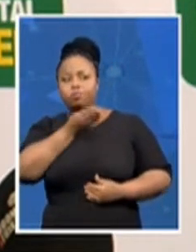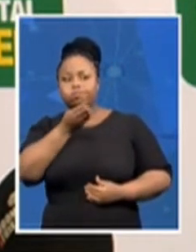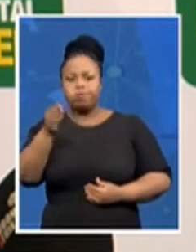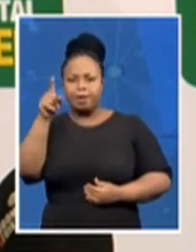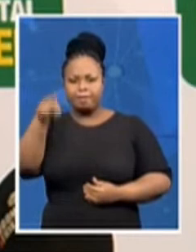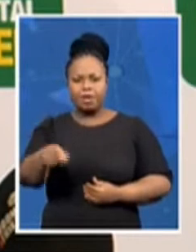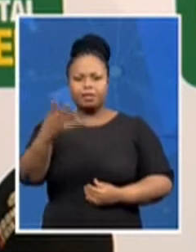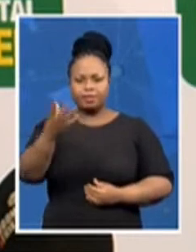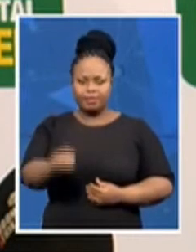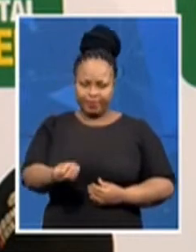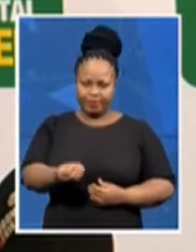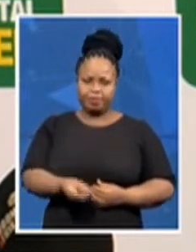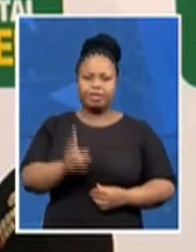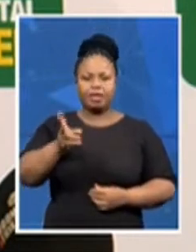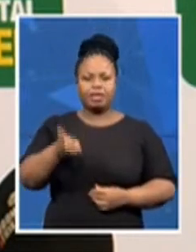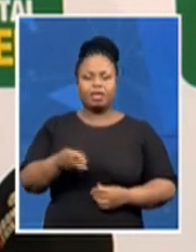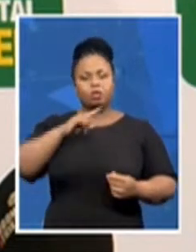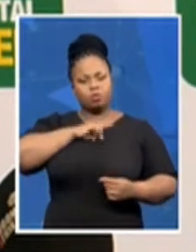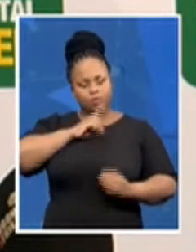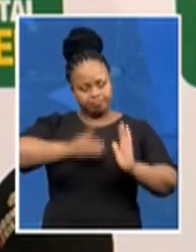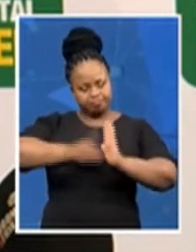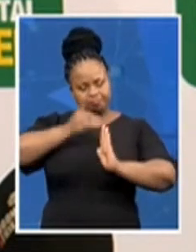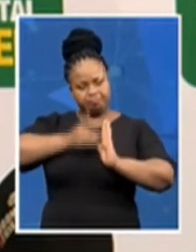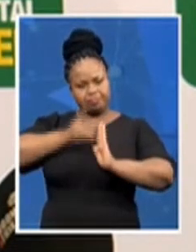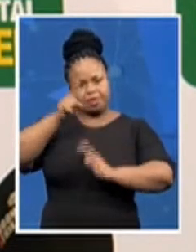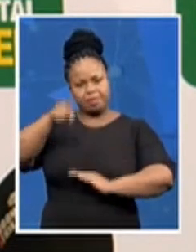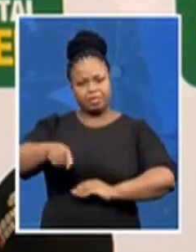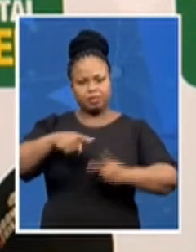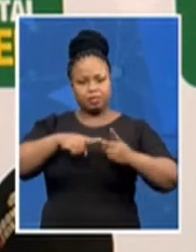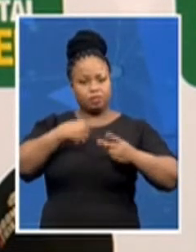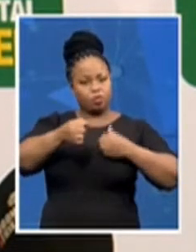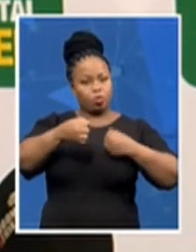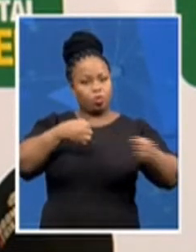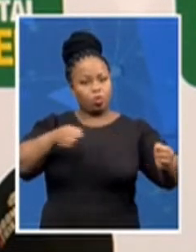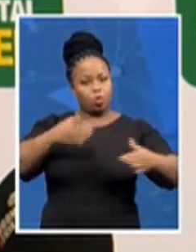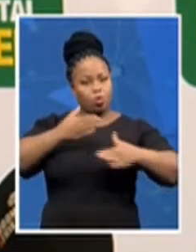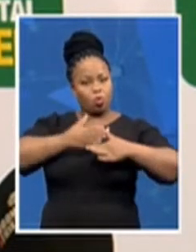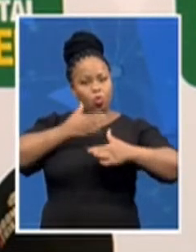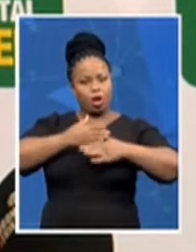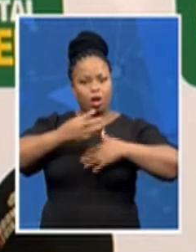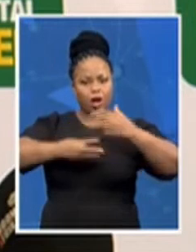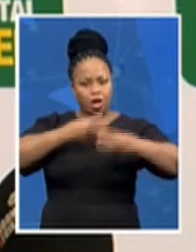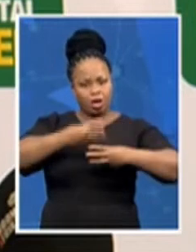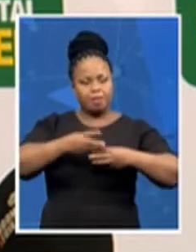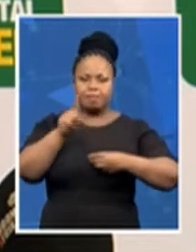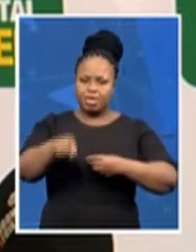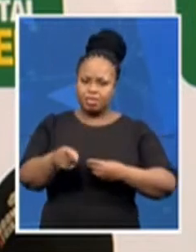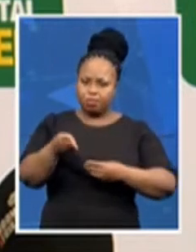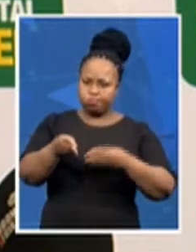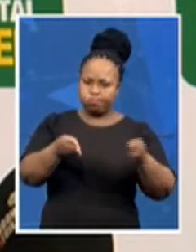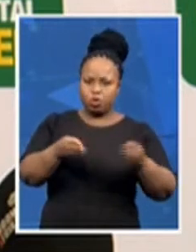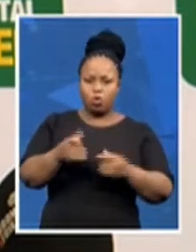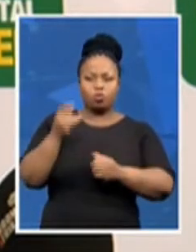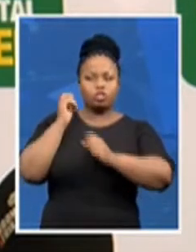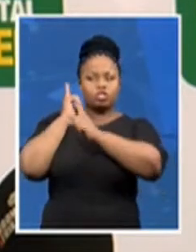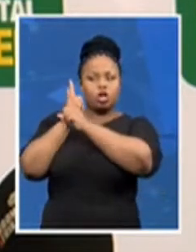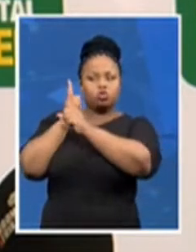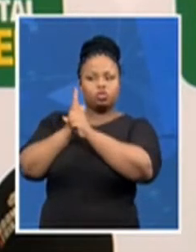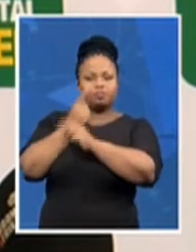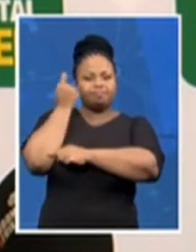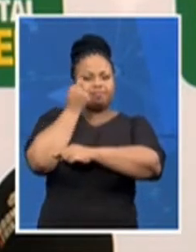development and employment in both townships and rural areas. Flagship projects like bulk